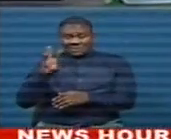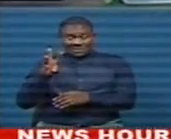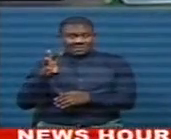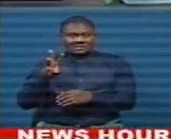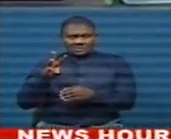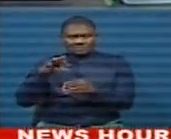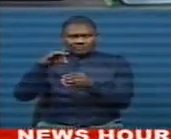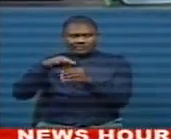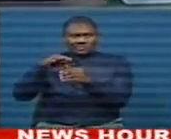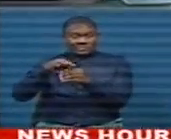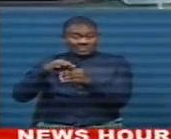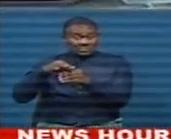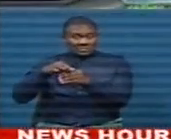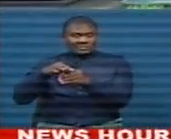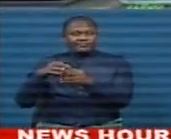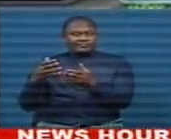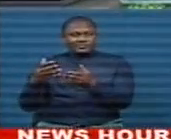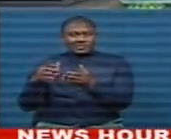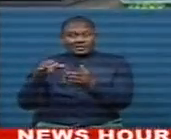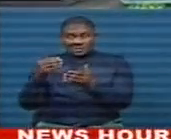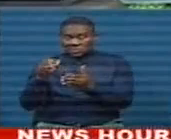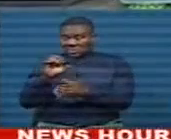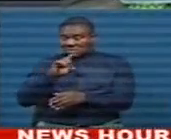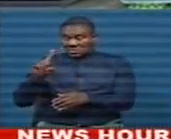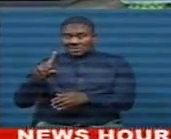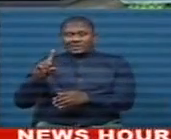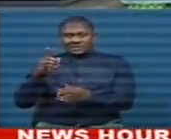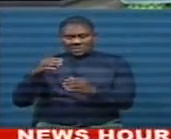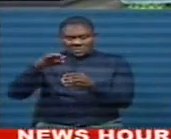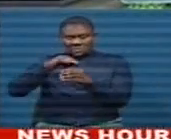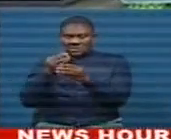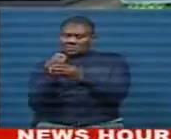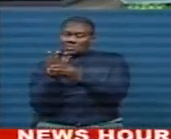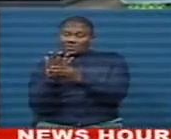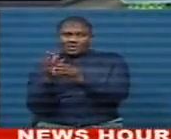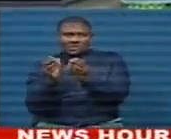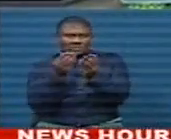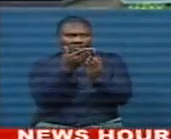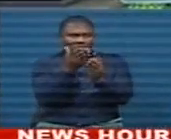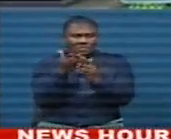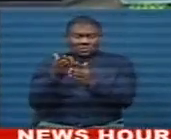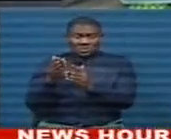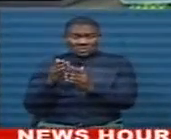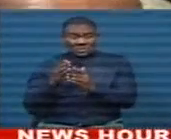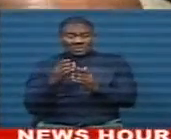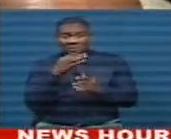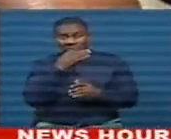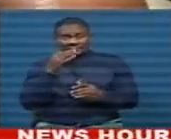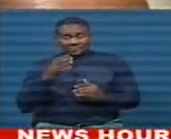Opportunity Project. The seedlings will be distributed to over 5,000 farmers registered under the project.